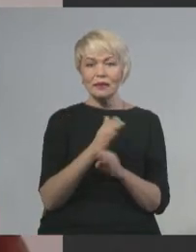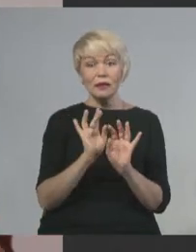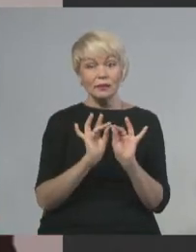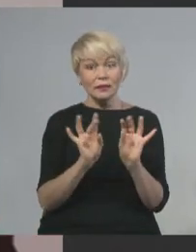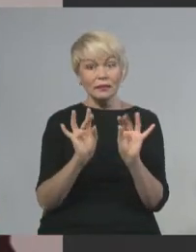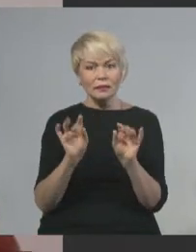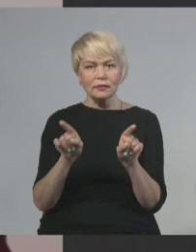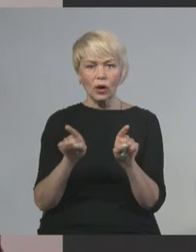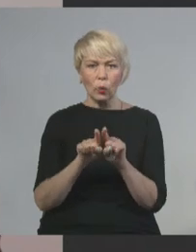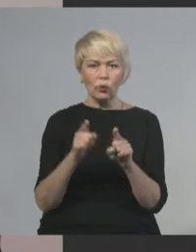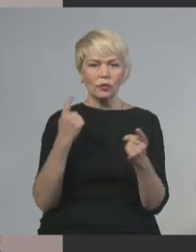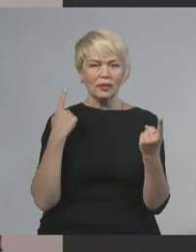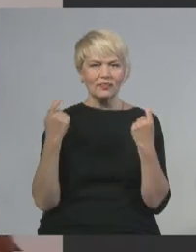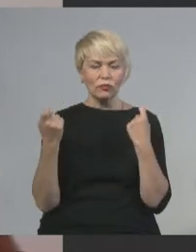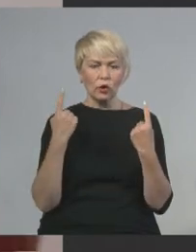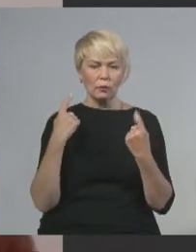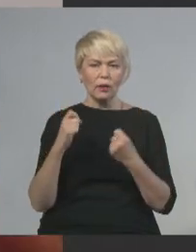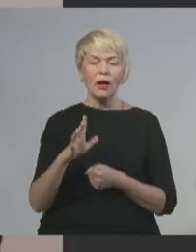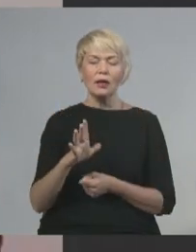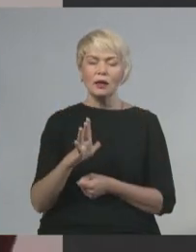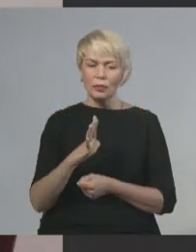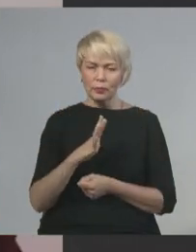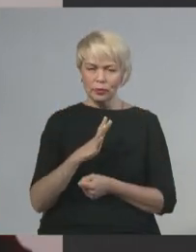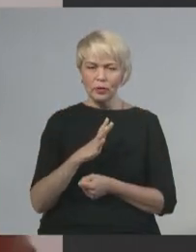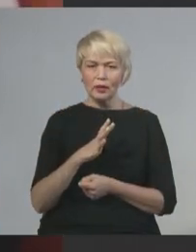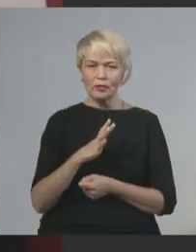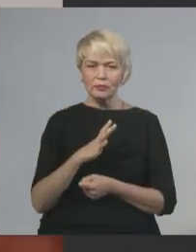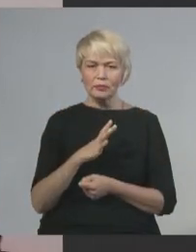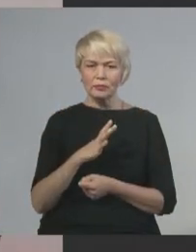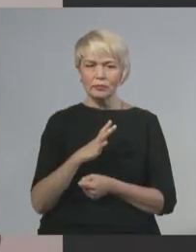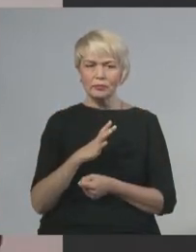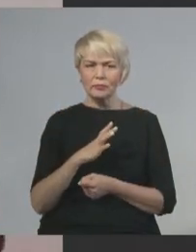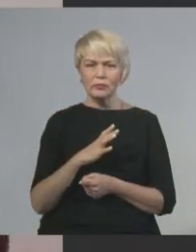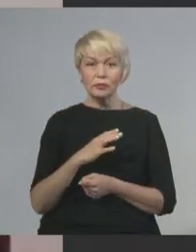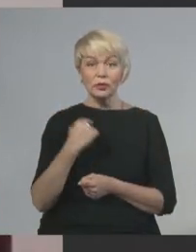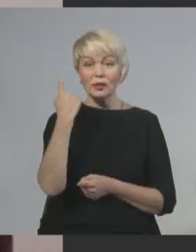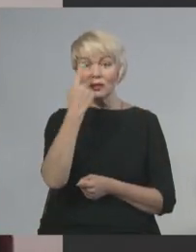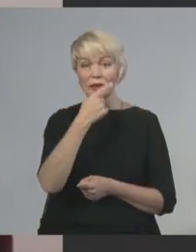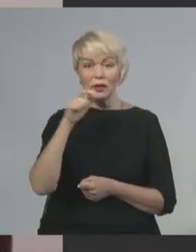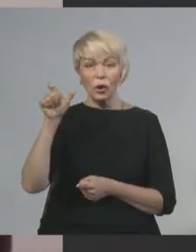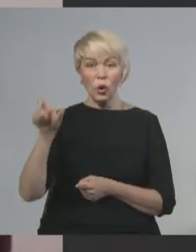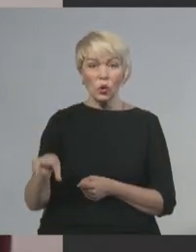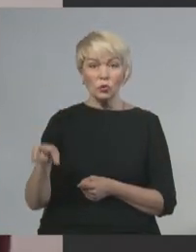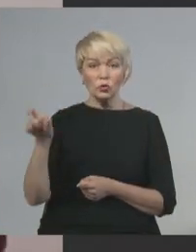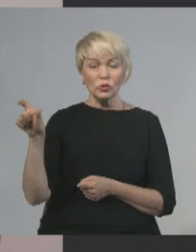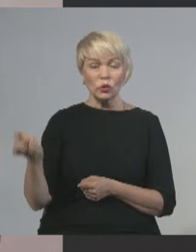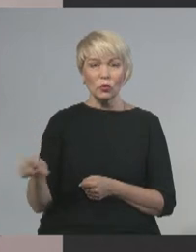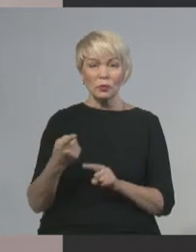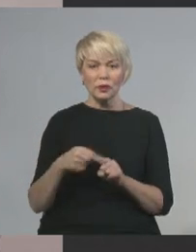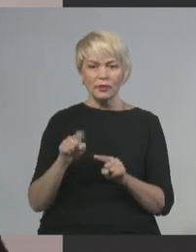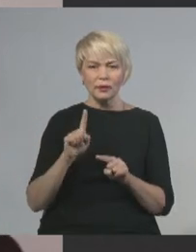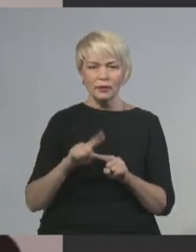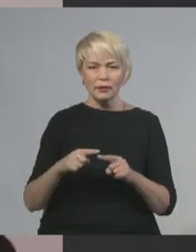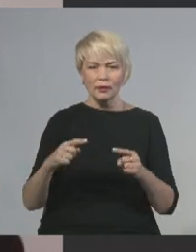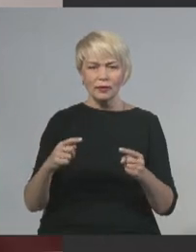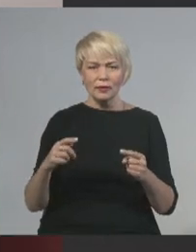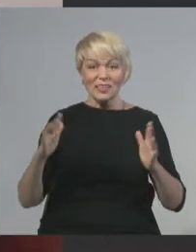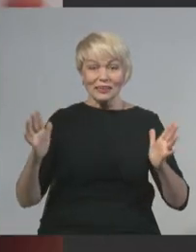person who is like incubating their uh information so on which